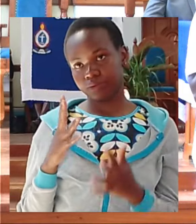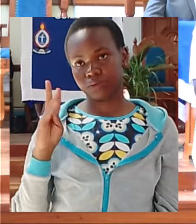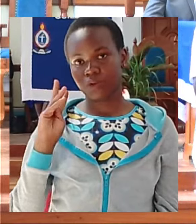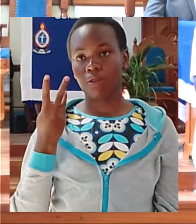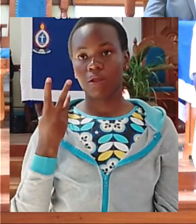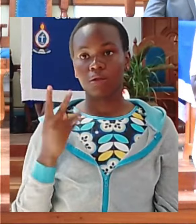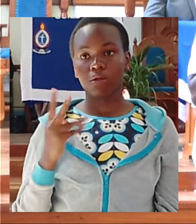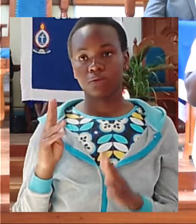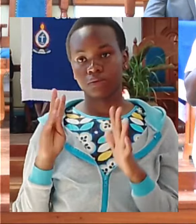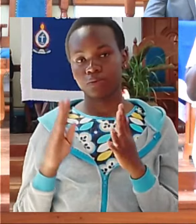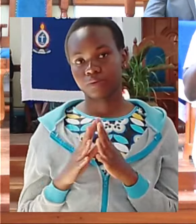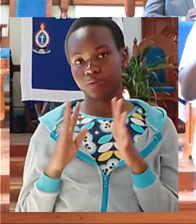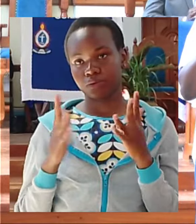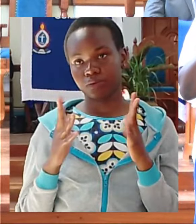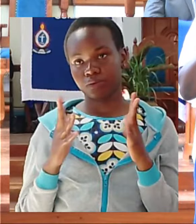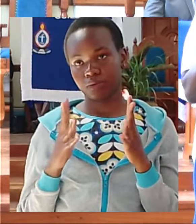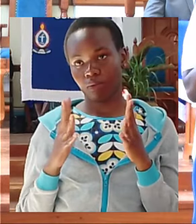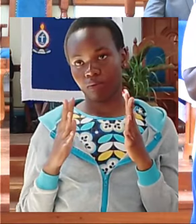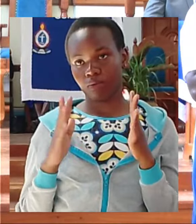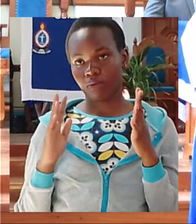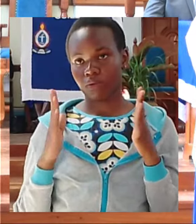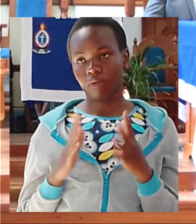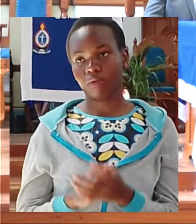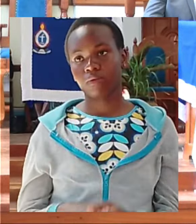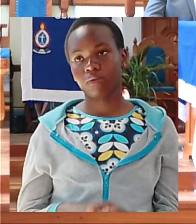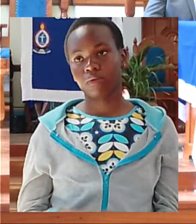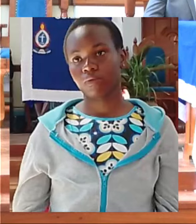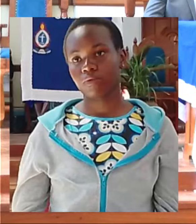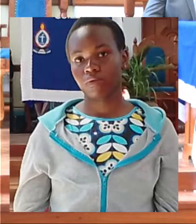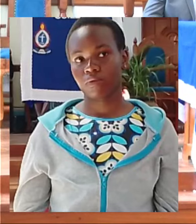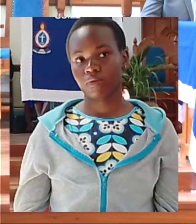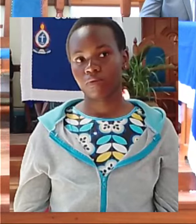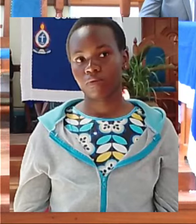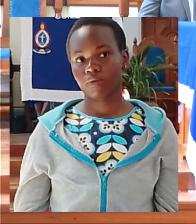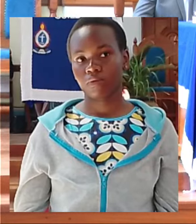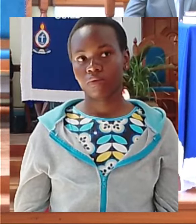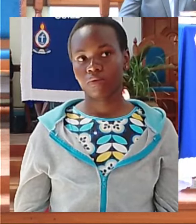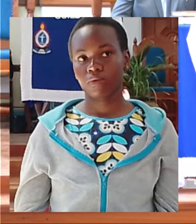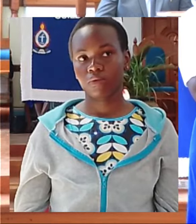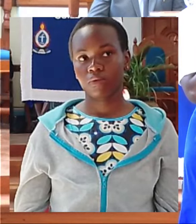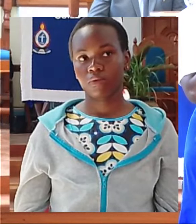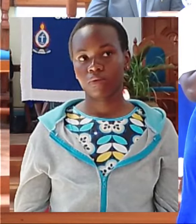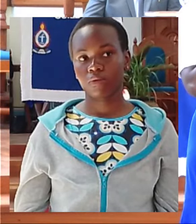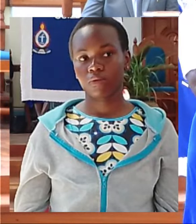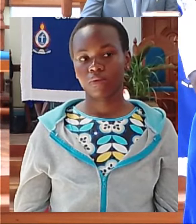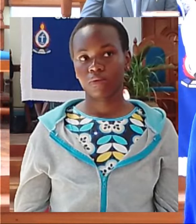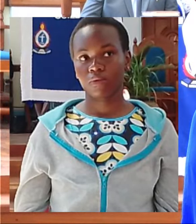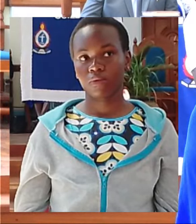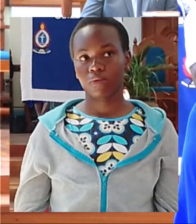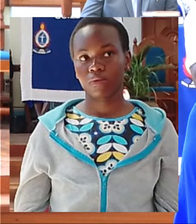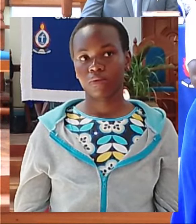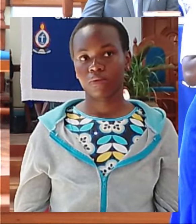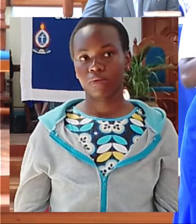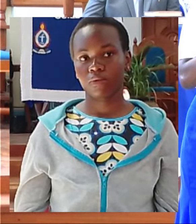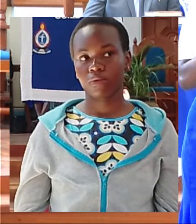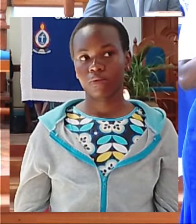one. Let's go again, one. Thank you, anybody else? Yes, I can see Mr. Maina coming up. He's also a guest.